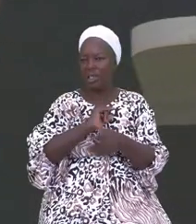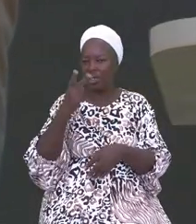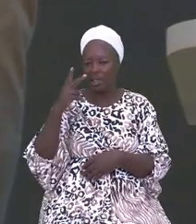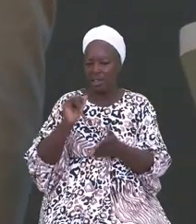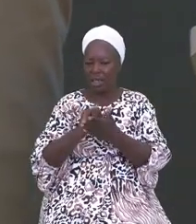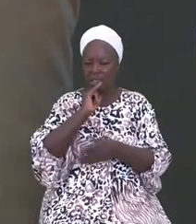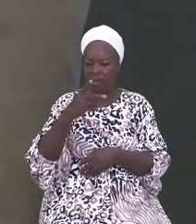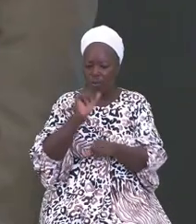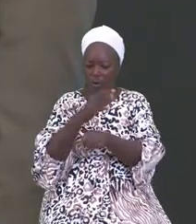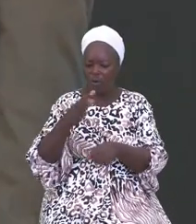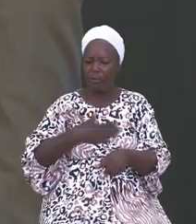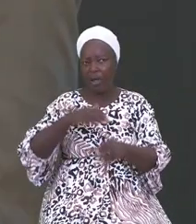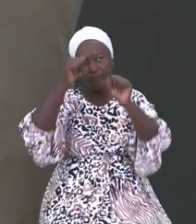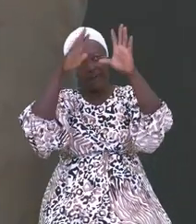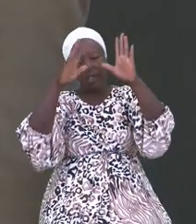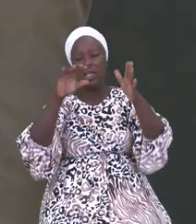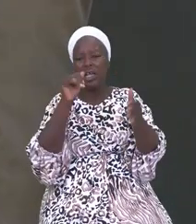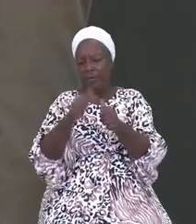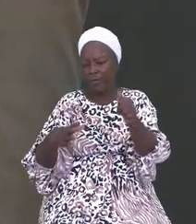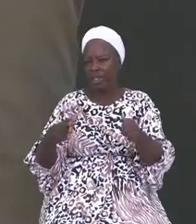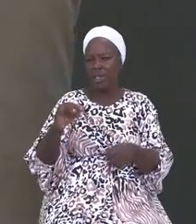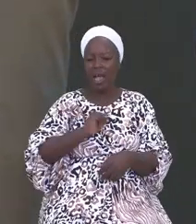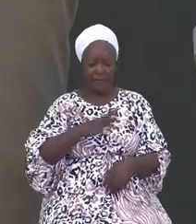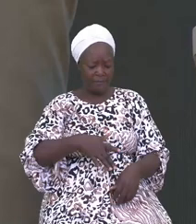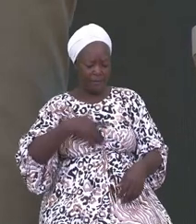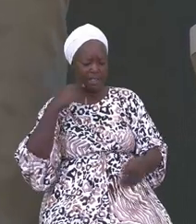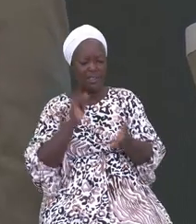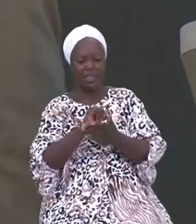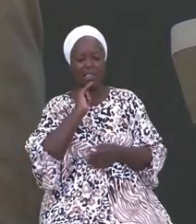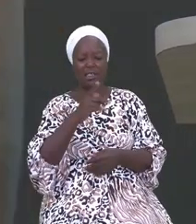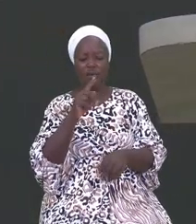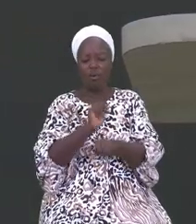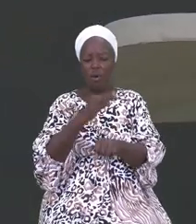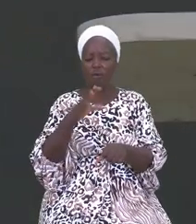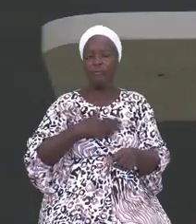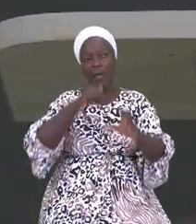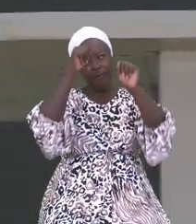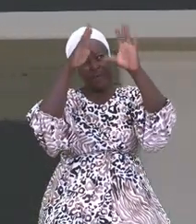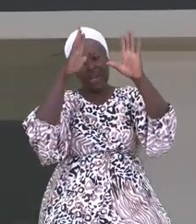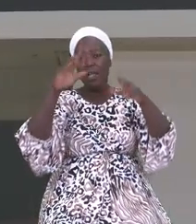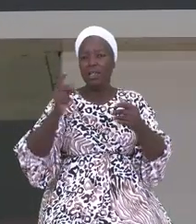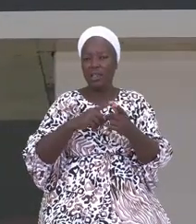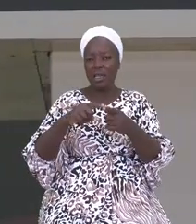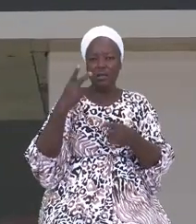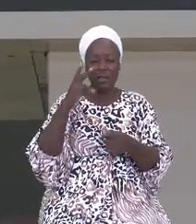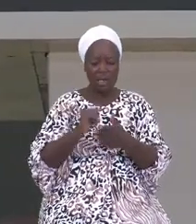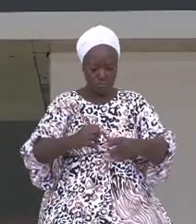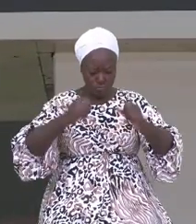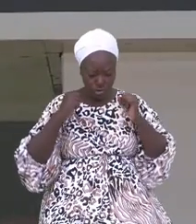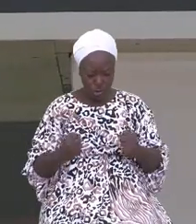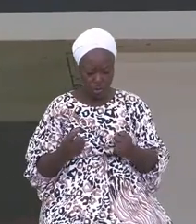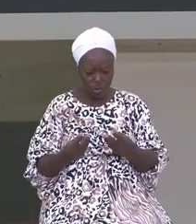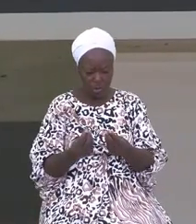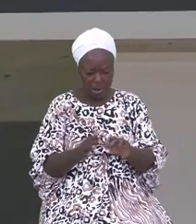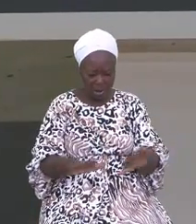my Father. Everything I feel, that's the work of my Father. Look at the solid ground. Maybe